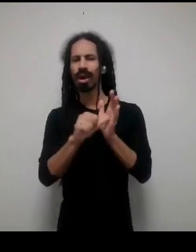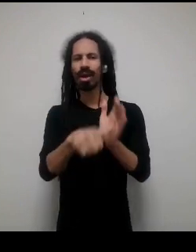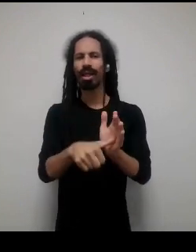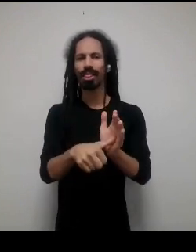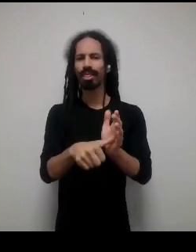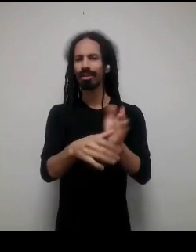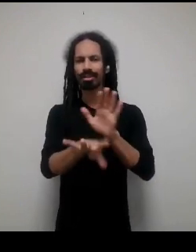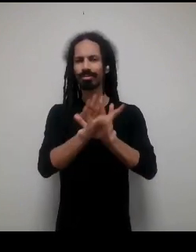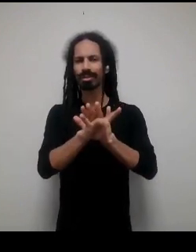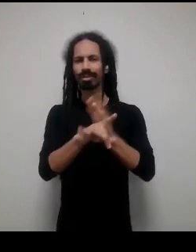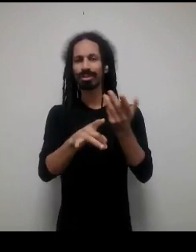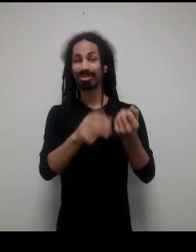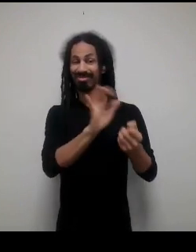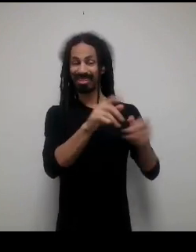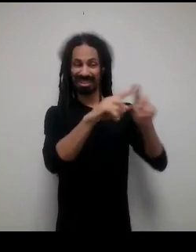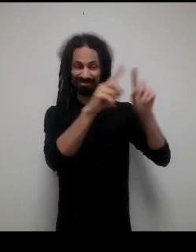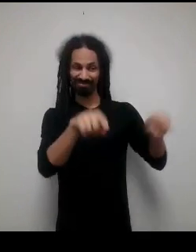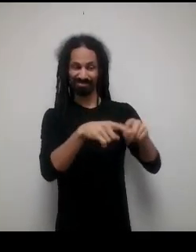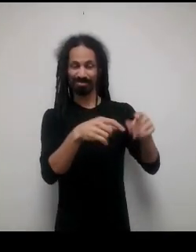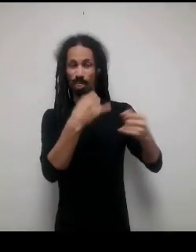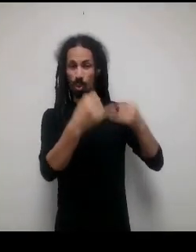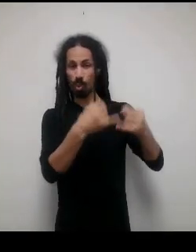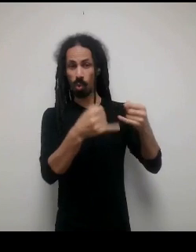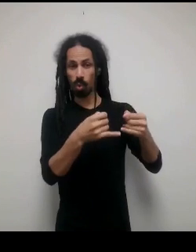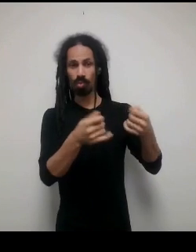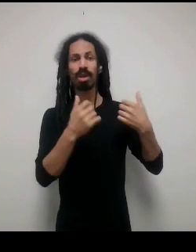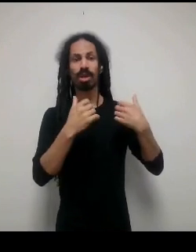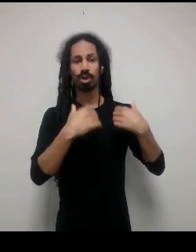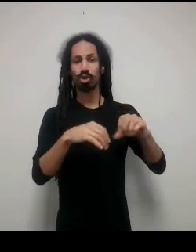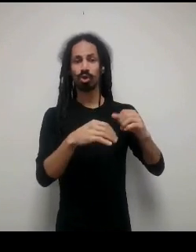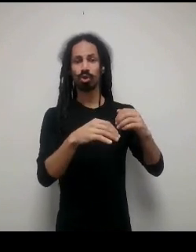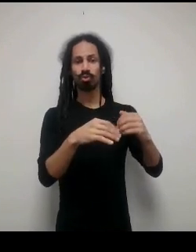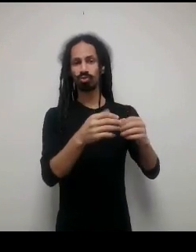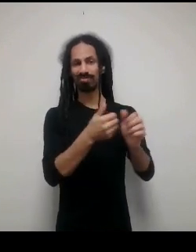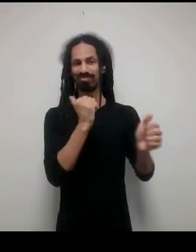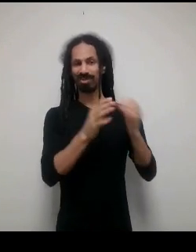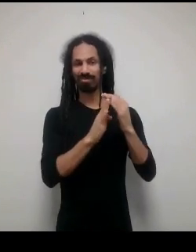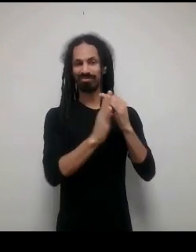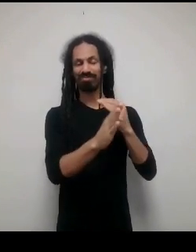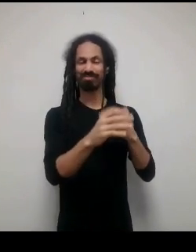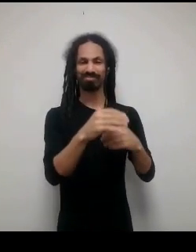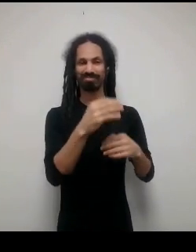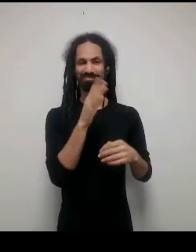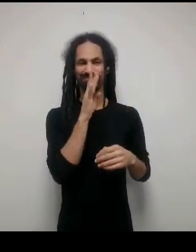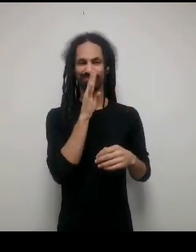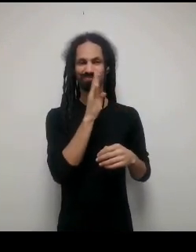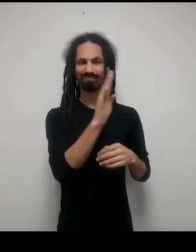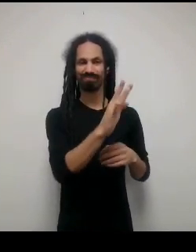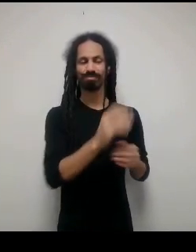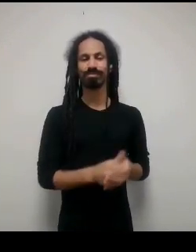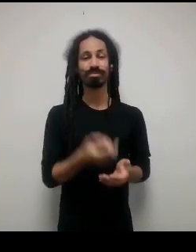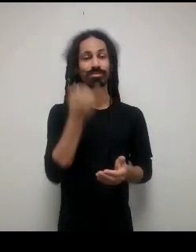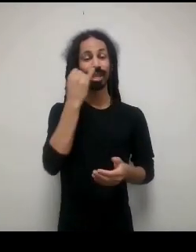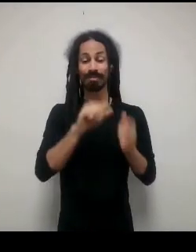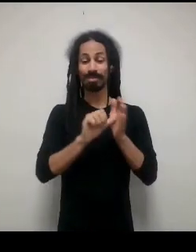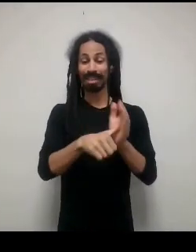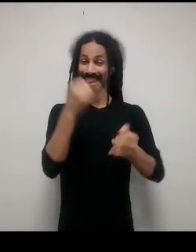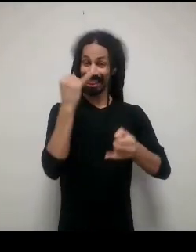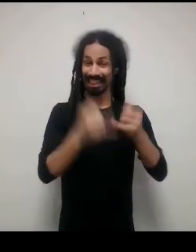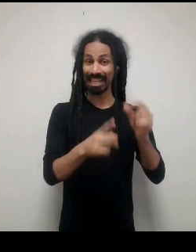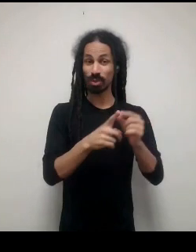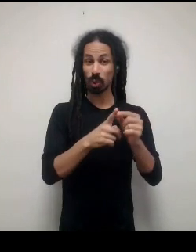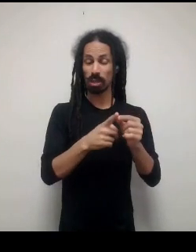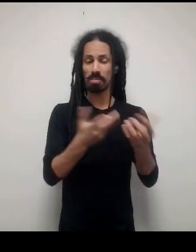text in the orange box there where it says, try to avoid speaking in a monotone voice. If I were to emphasize the last word, I might say it like